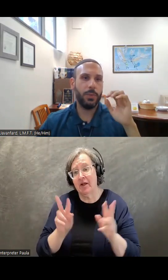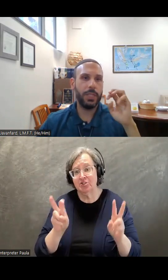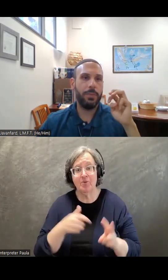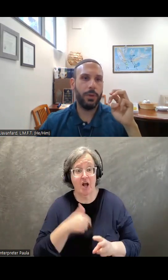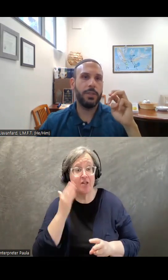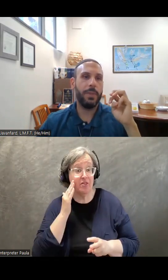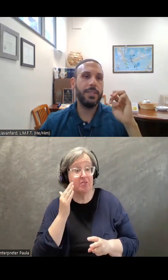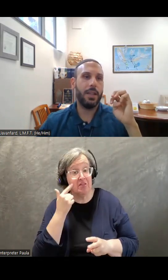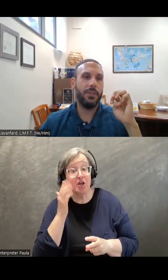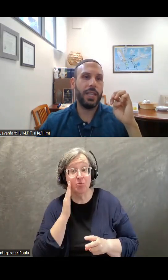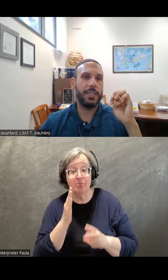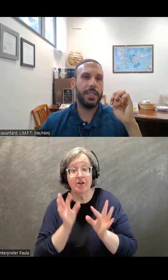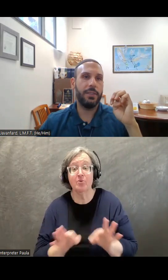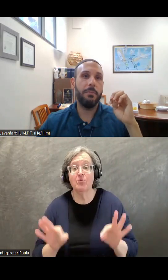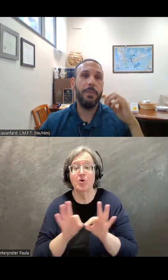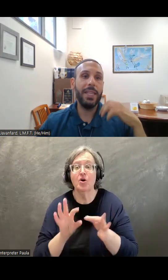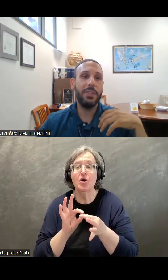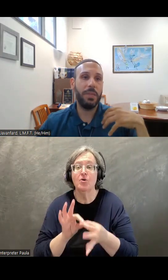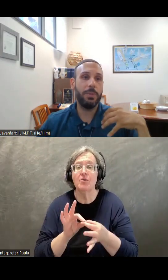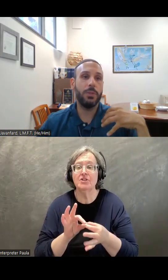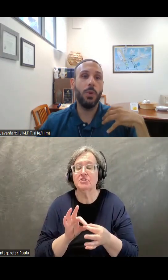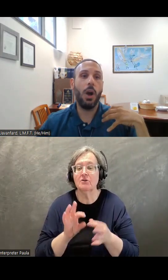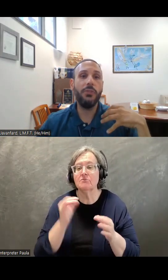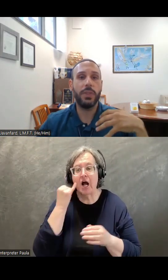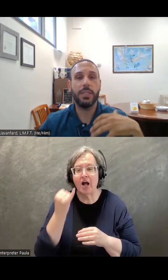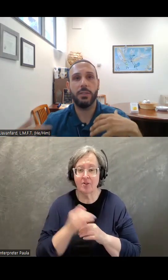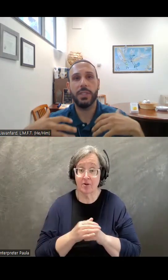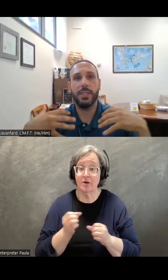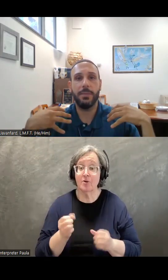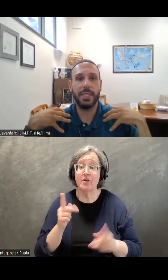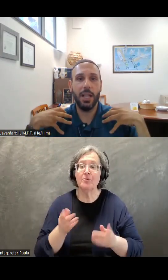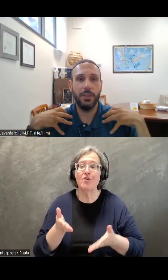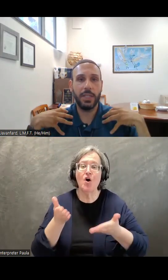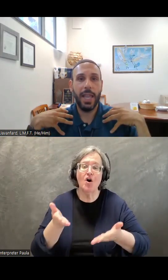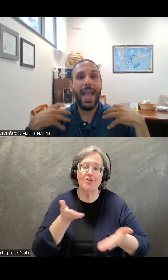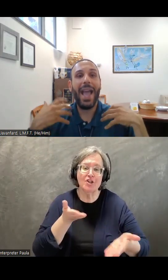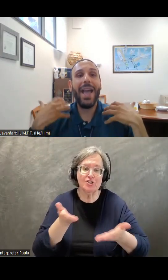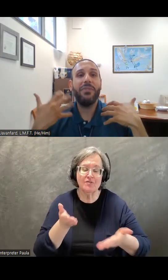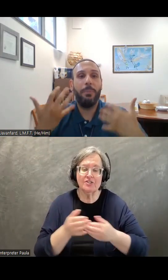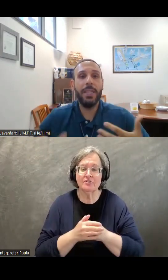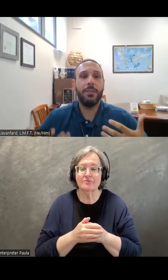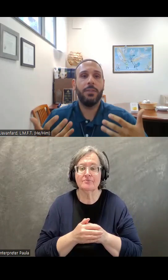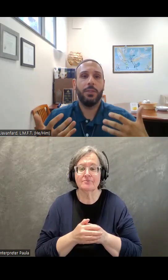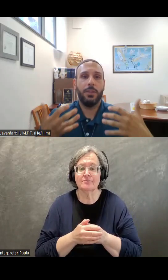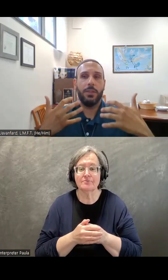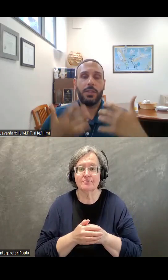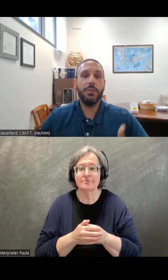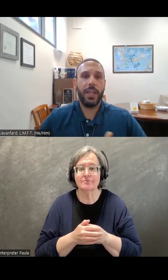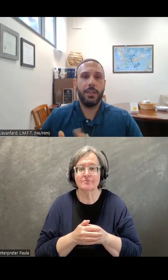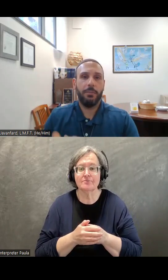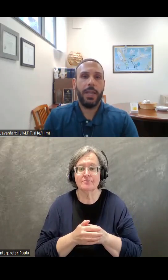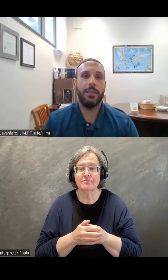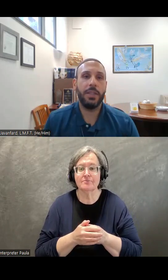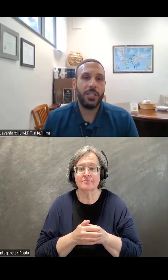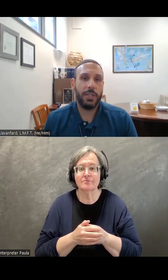going to be really important based off of the idea that many of the people who offer these services themselves have been